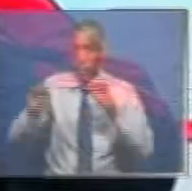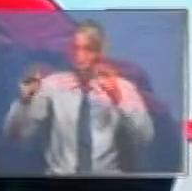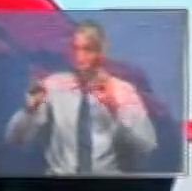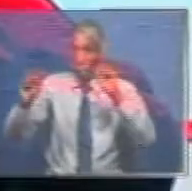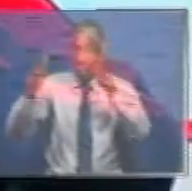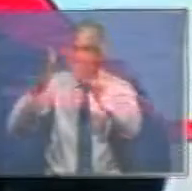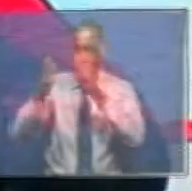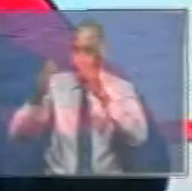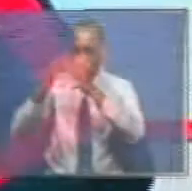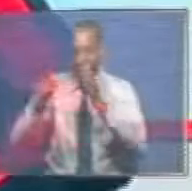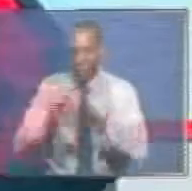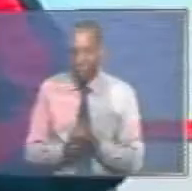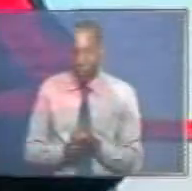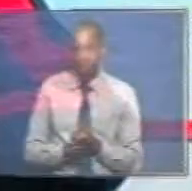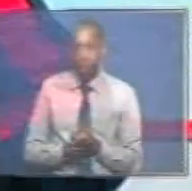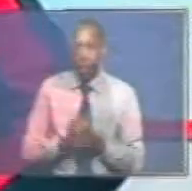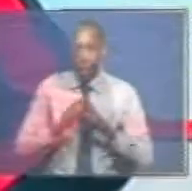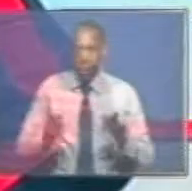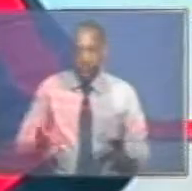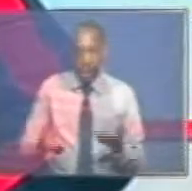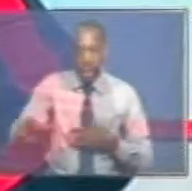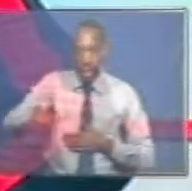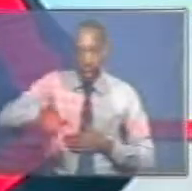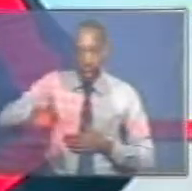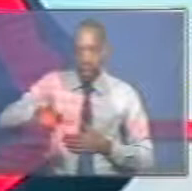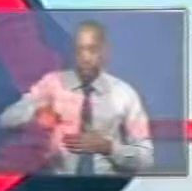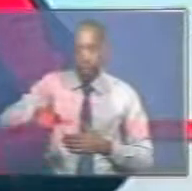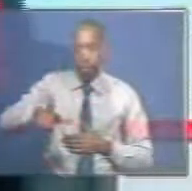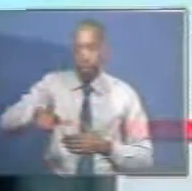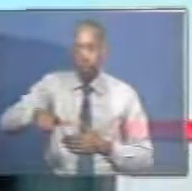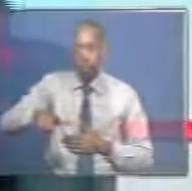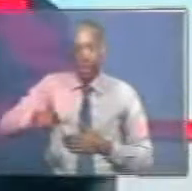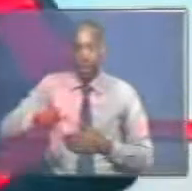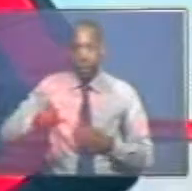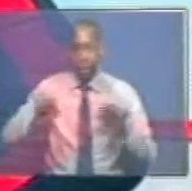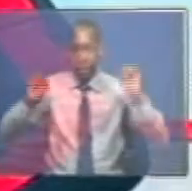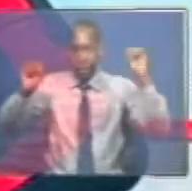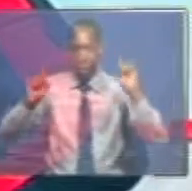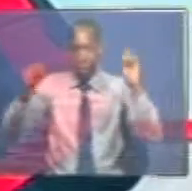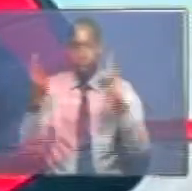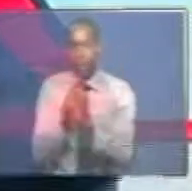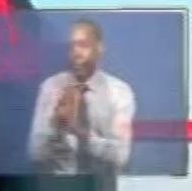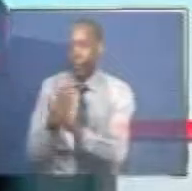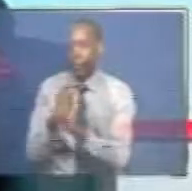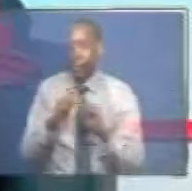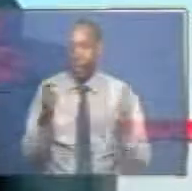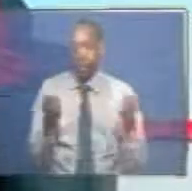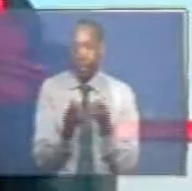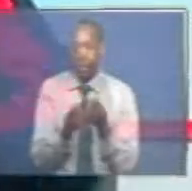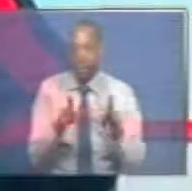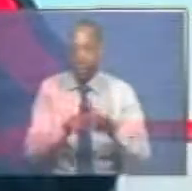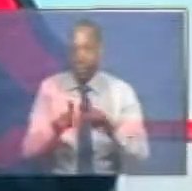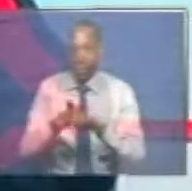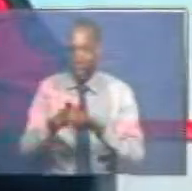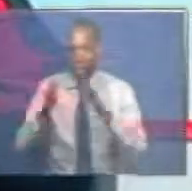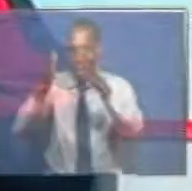the crest, and the team. Mm-hmm. But locally, we support different teams. Uh-huh. In the same Arsenal